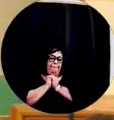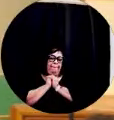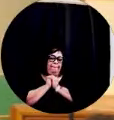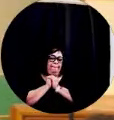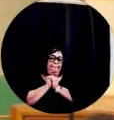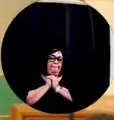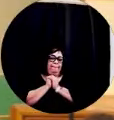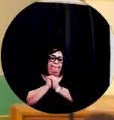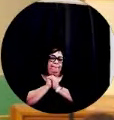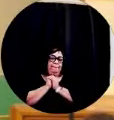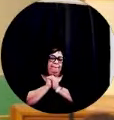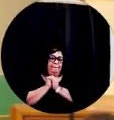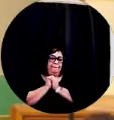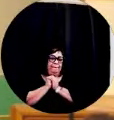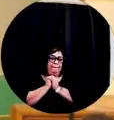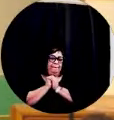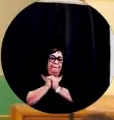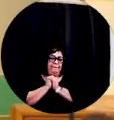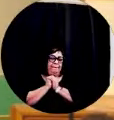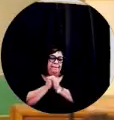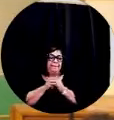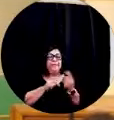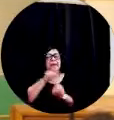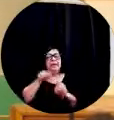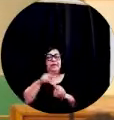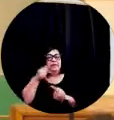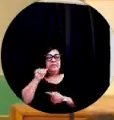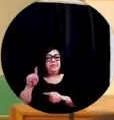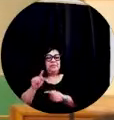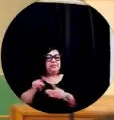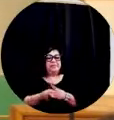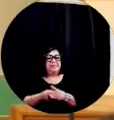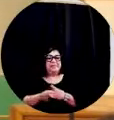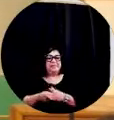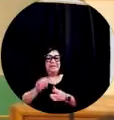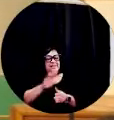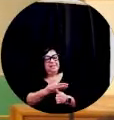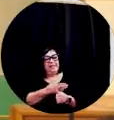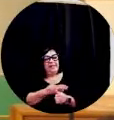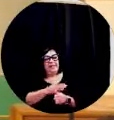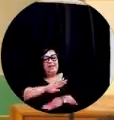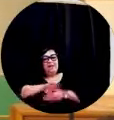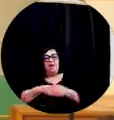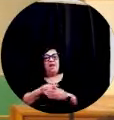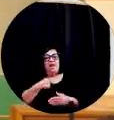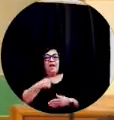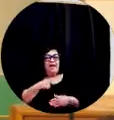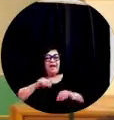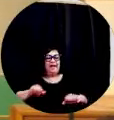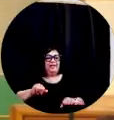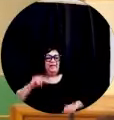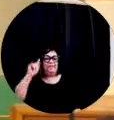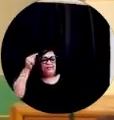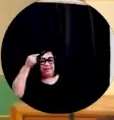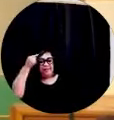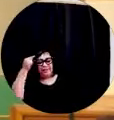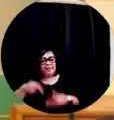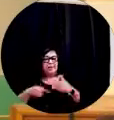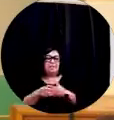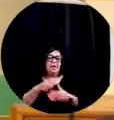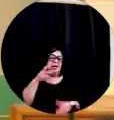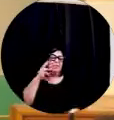There she go. When she started singing, all I could think about was the old United Baptist